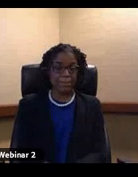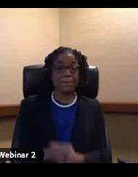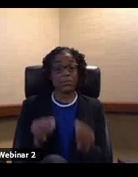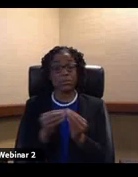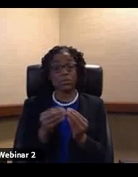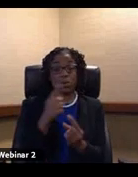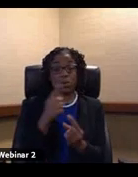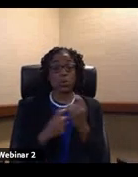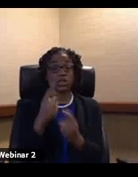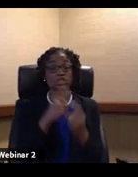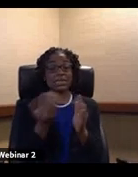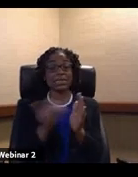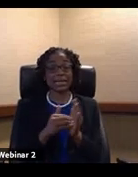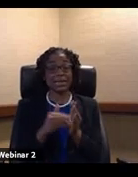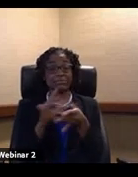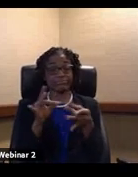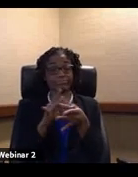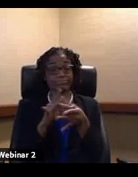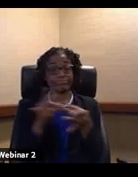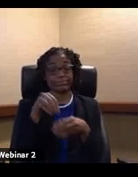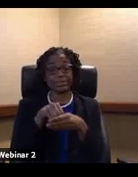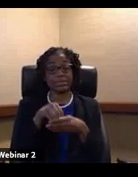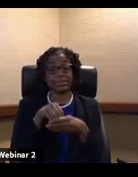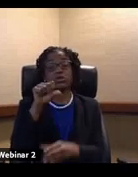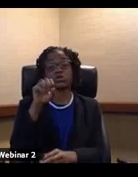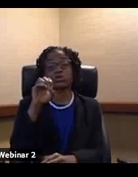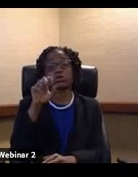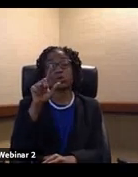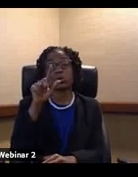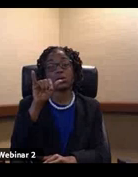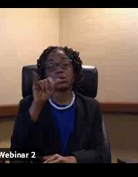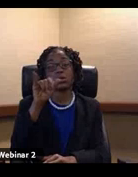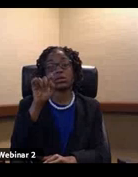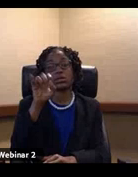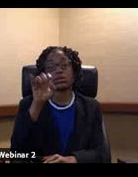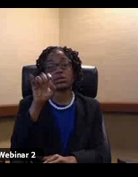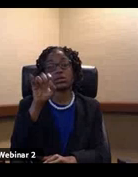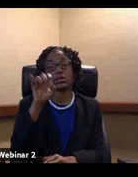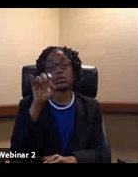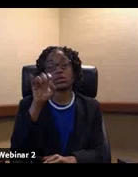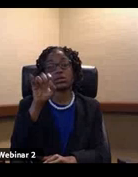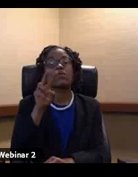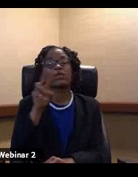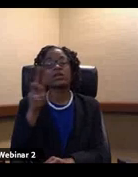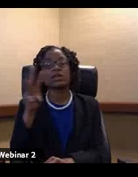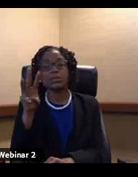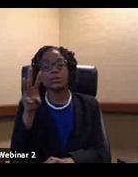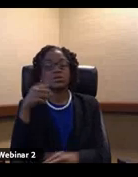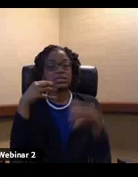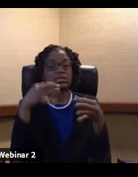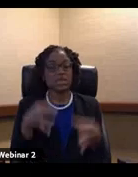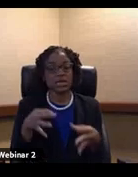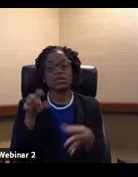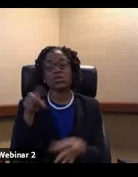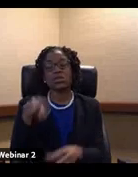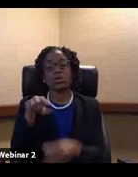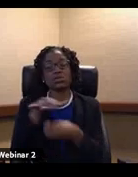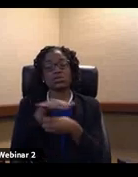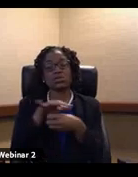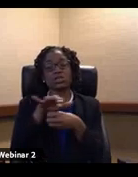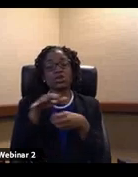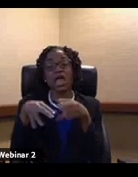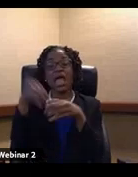Any more questions? Oh. Again, as stated in the solicitation, OVW has determined that regional focused projects are out of scope.